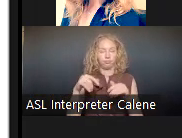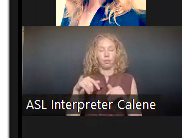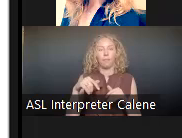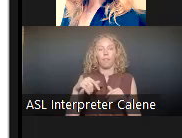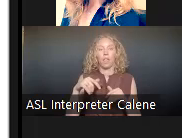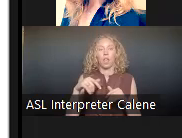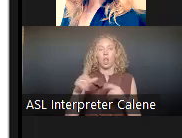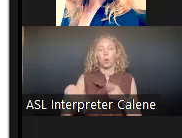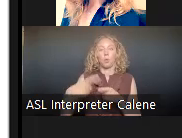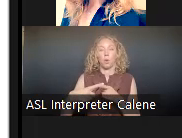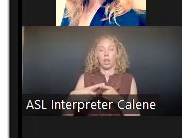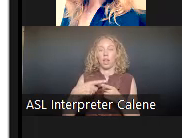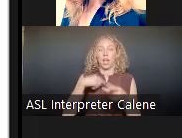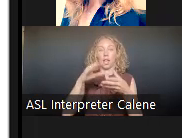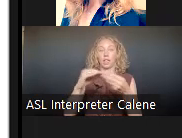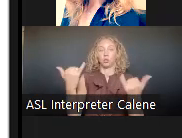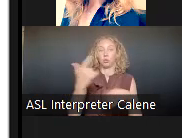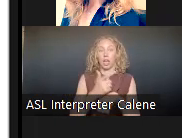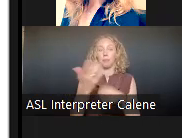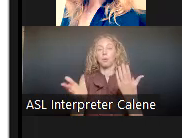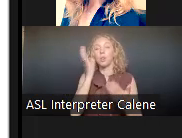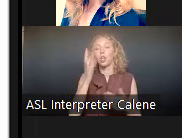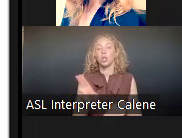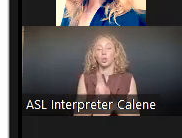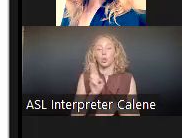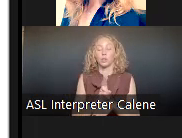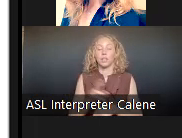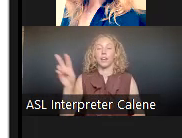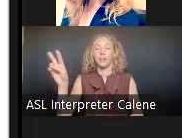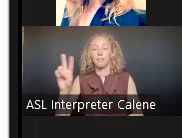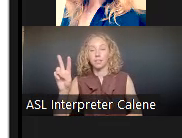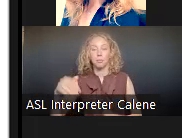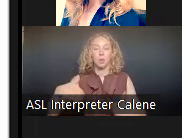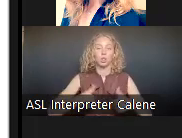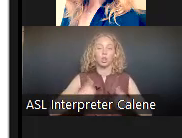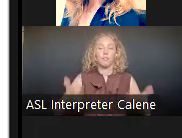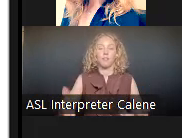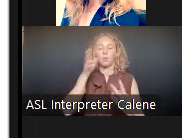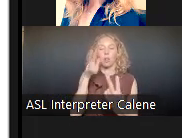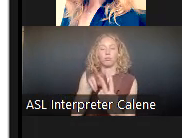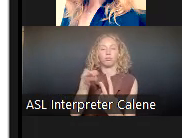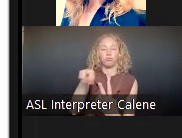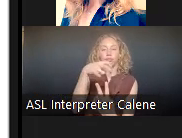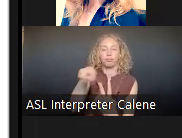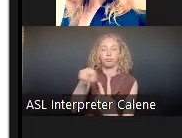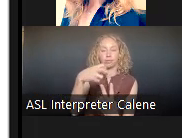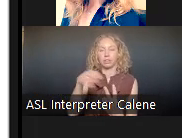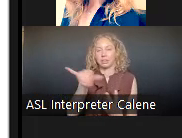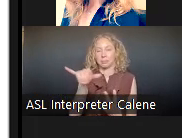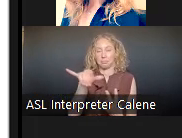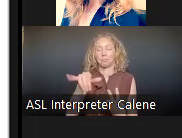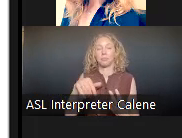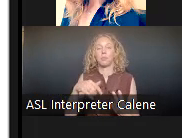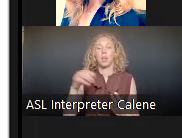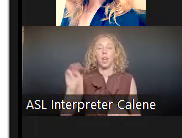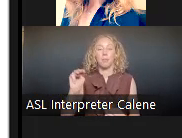when speaking today, you may hear me use the words victim and survivor interchangeably. In general, MCASA